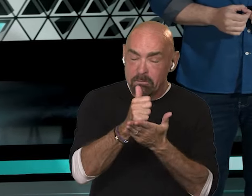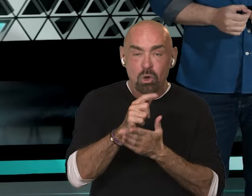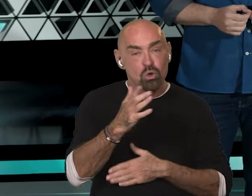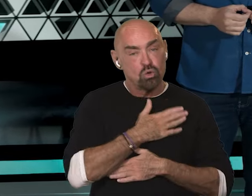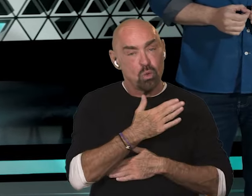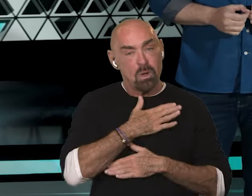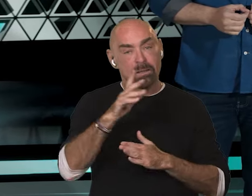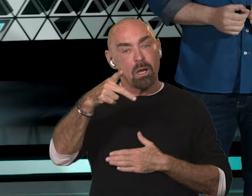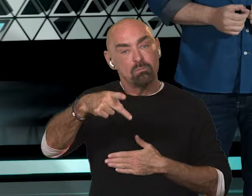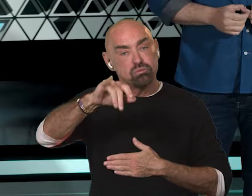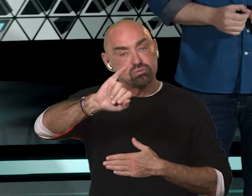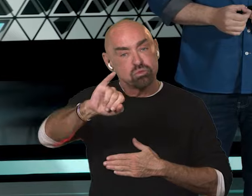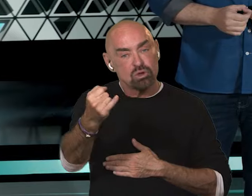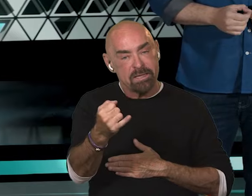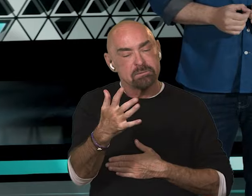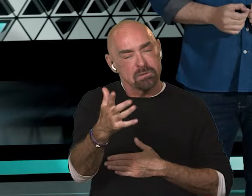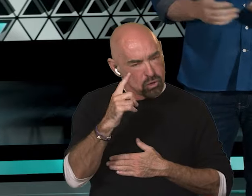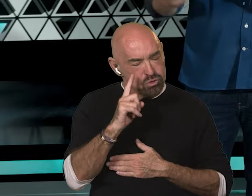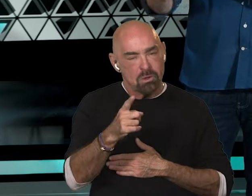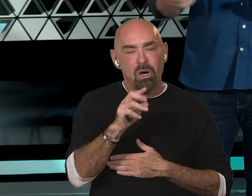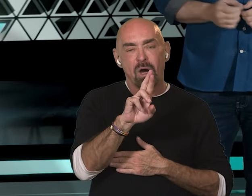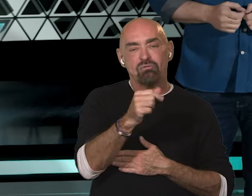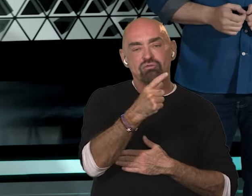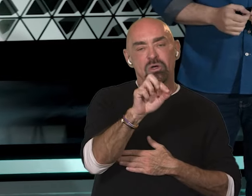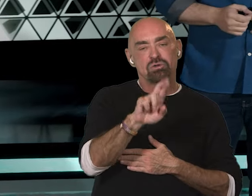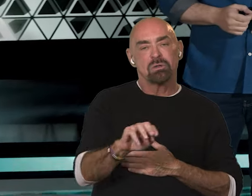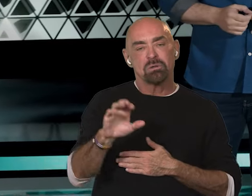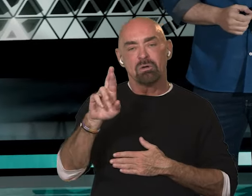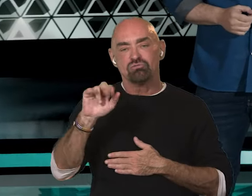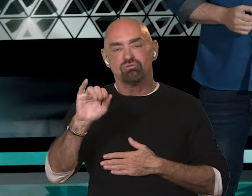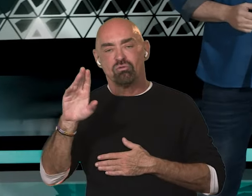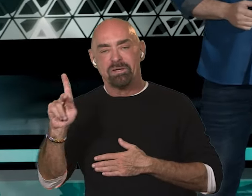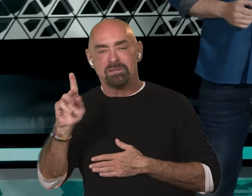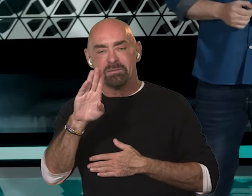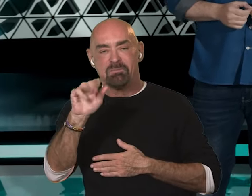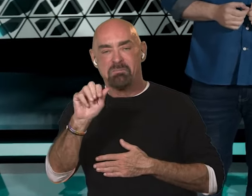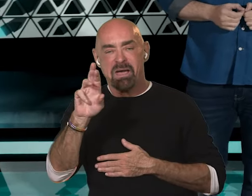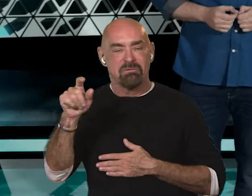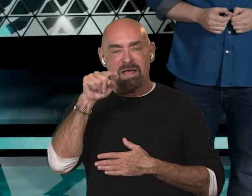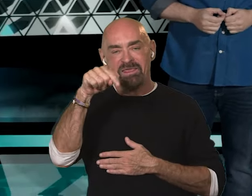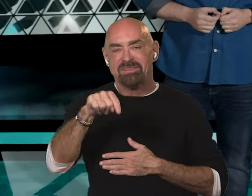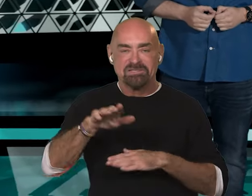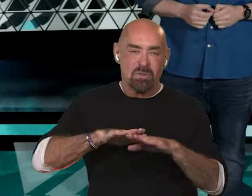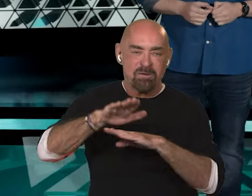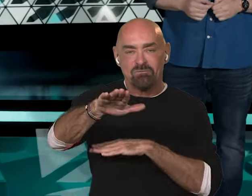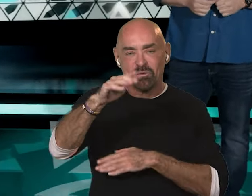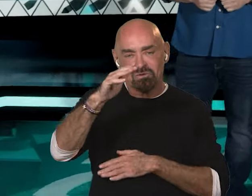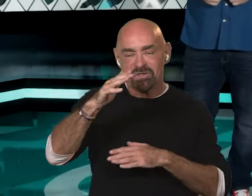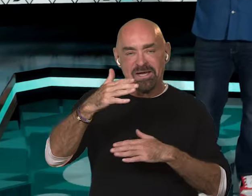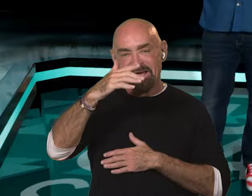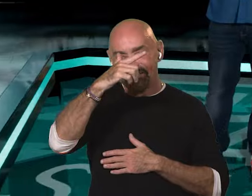a project, go ahead and show it. I'm Roger Clark. And I'm Britt Barron. And this has been the Future